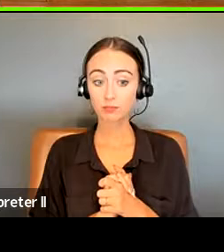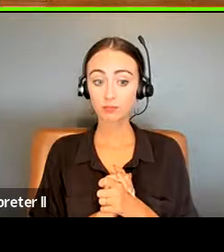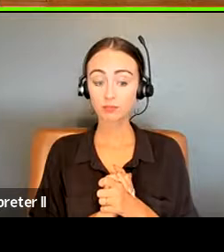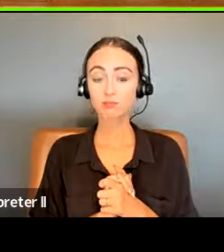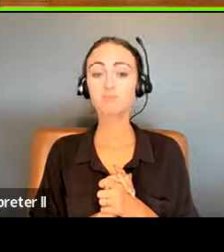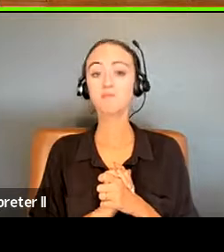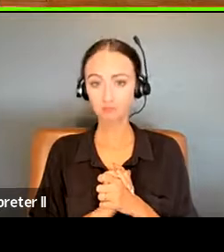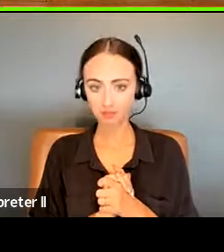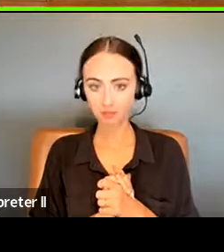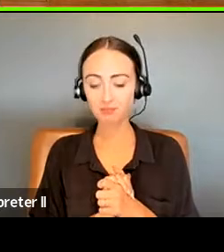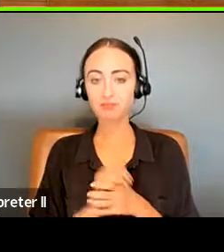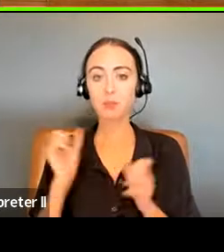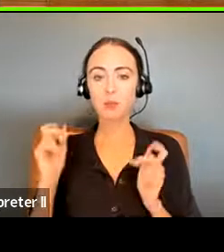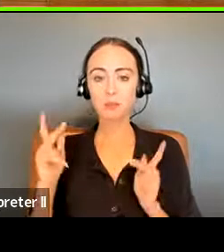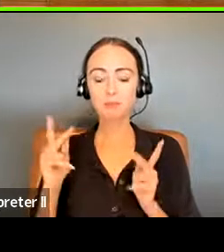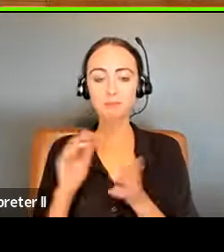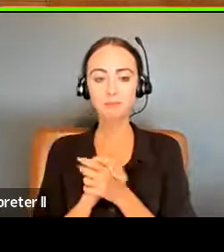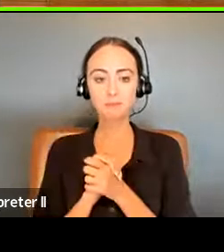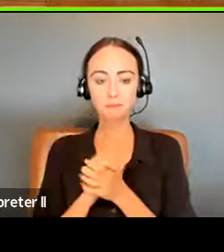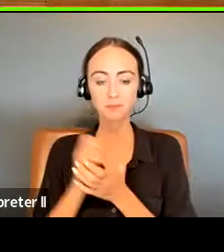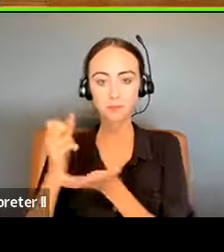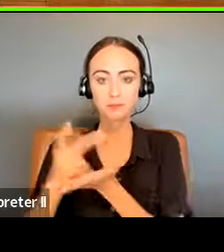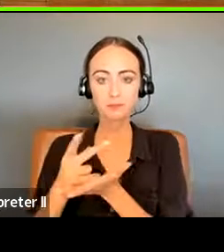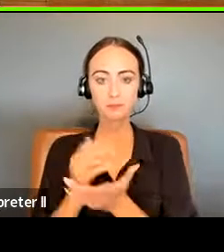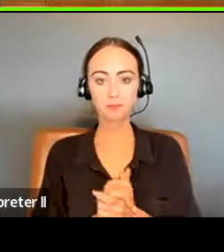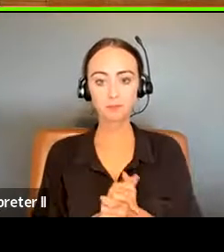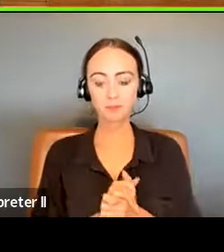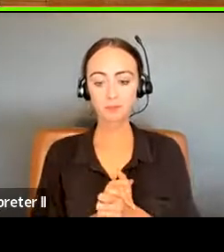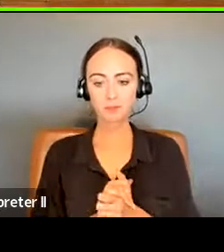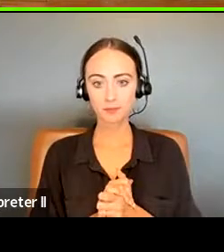The ayes have it unanimously.